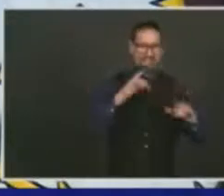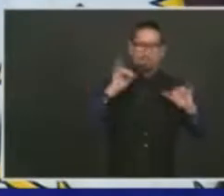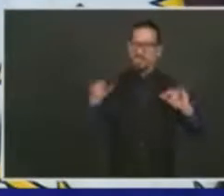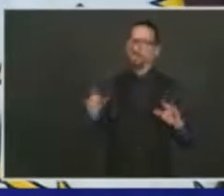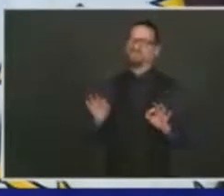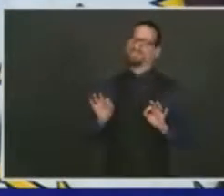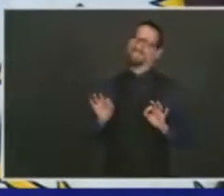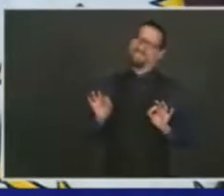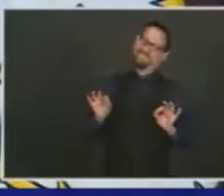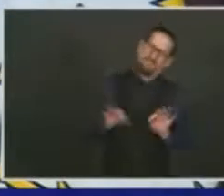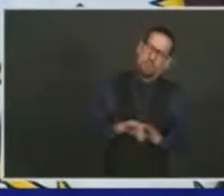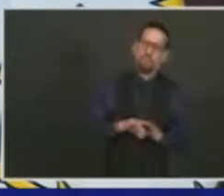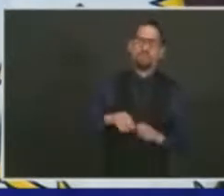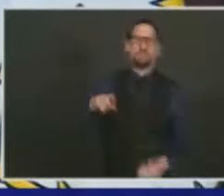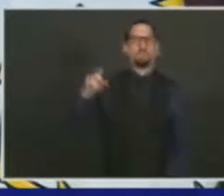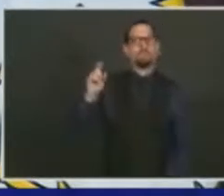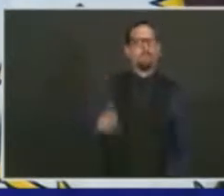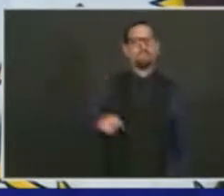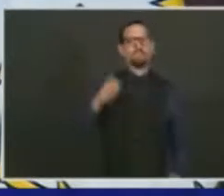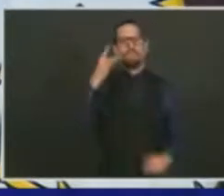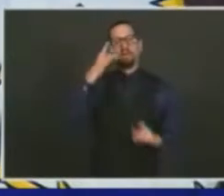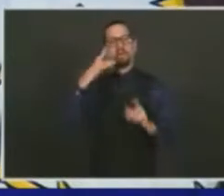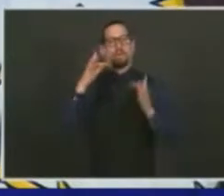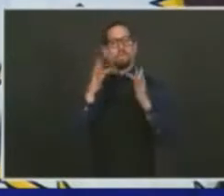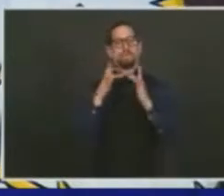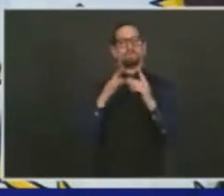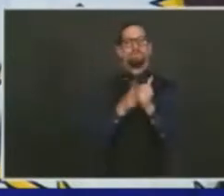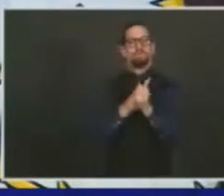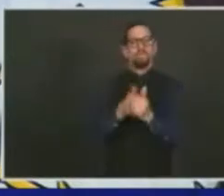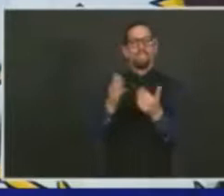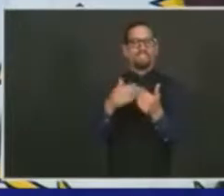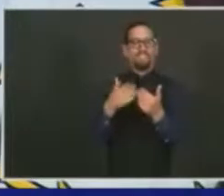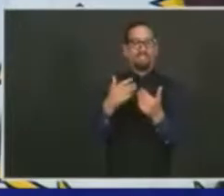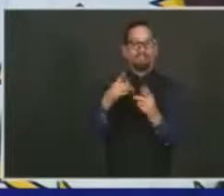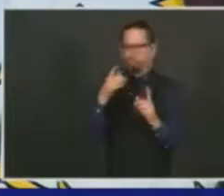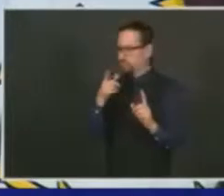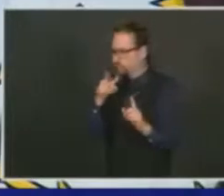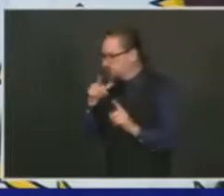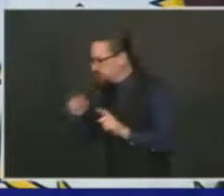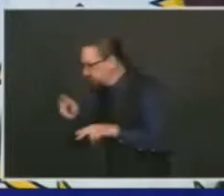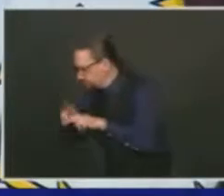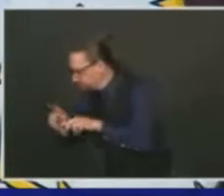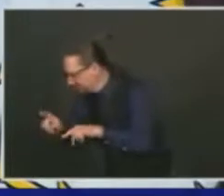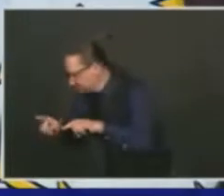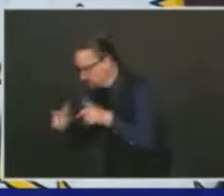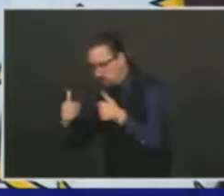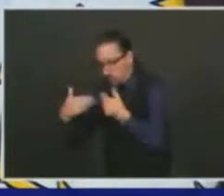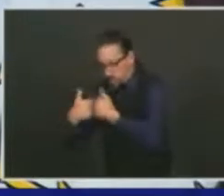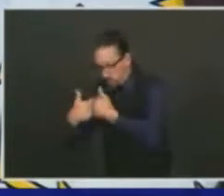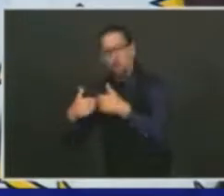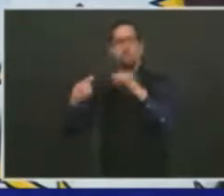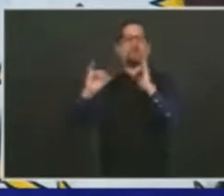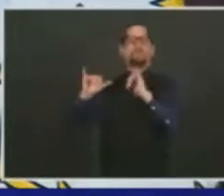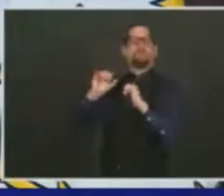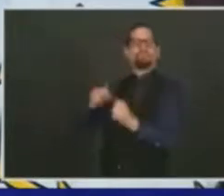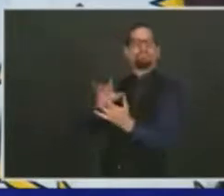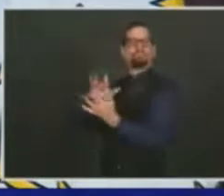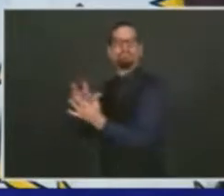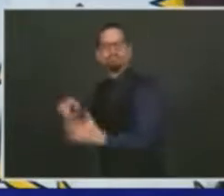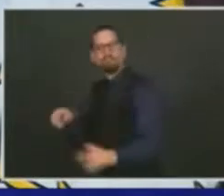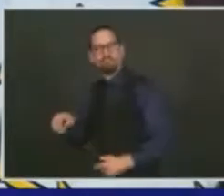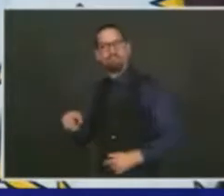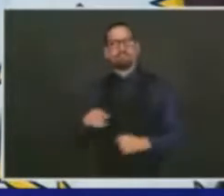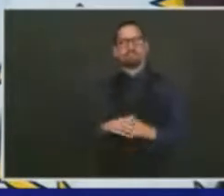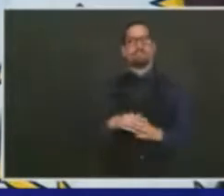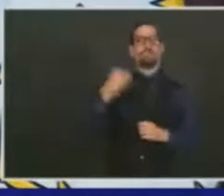to do contact tracing quickly. So if you could please make sure they are up to date, it would be enormously, enormously